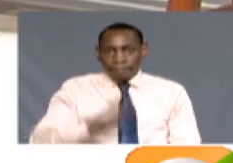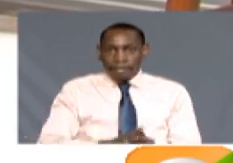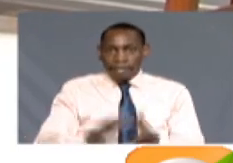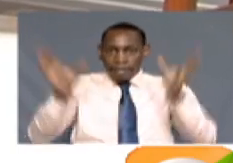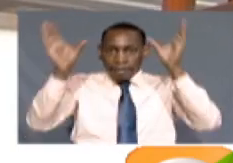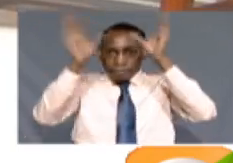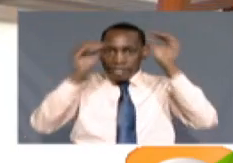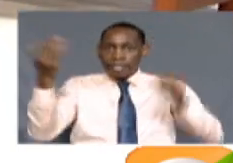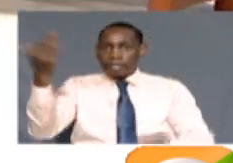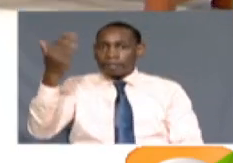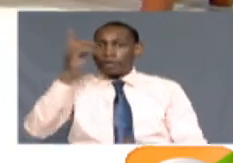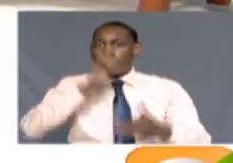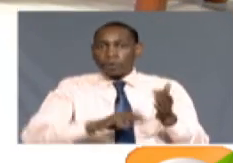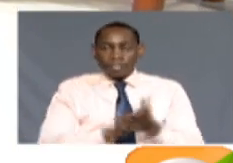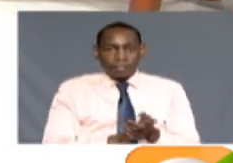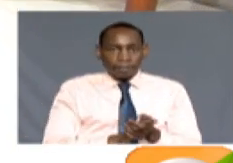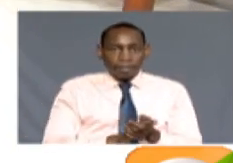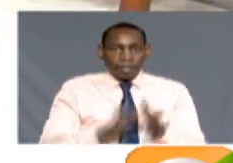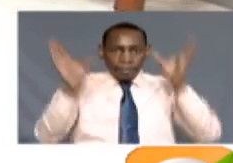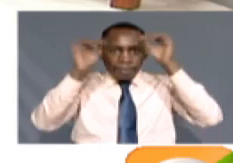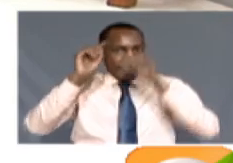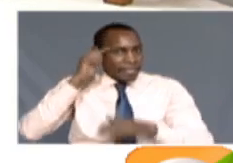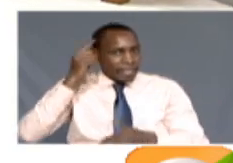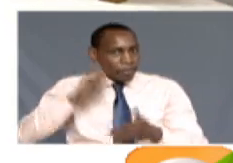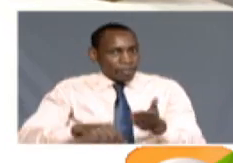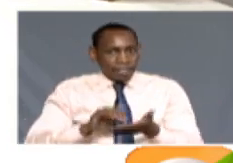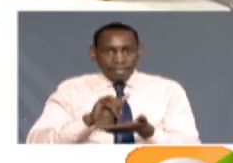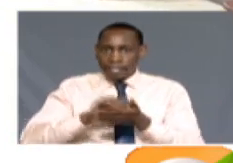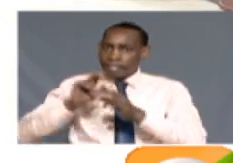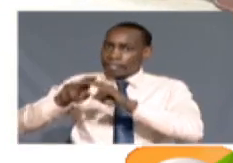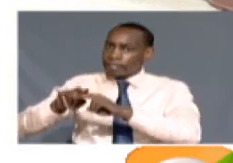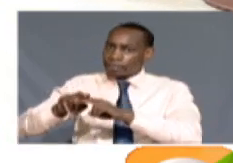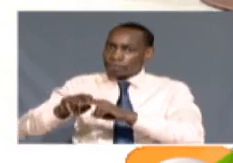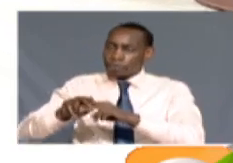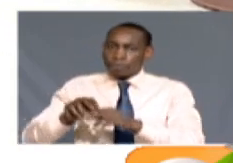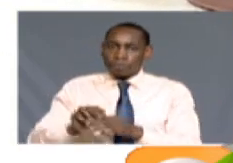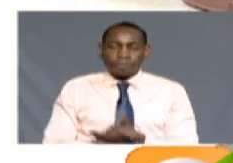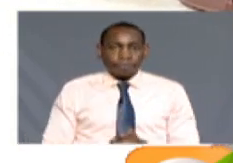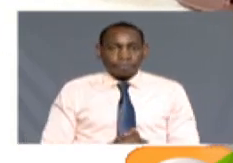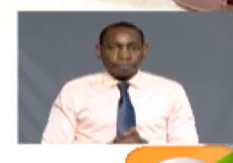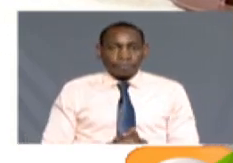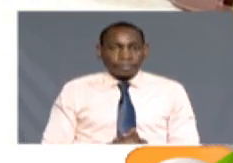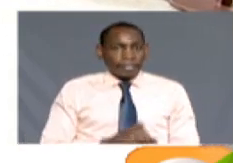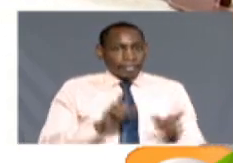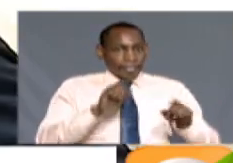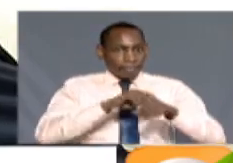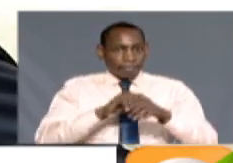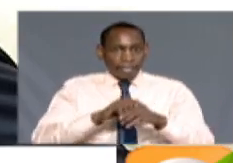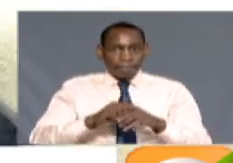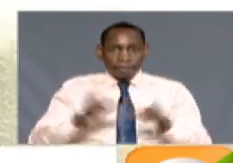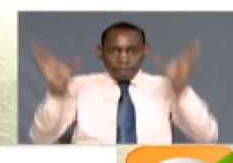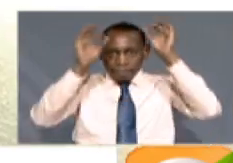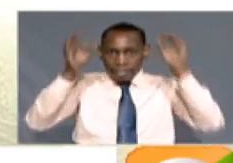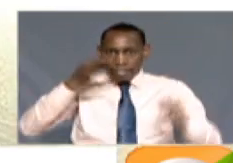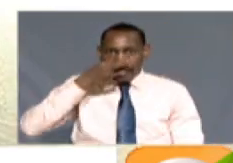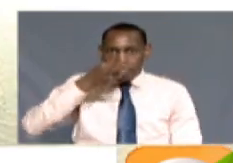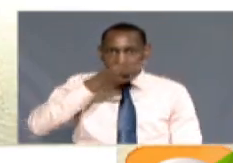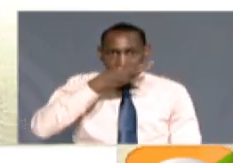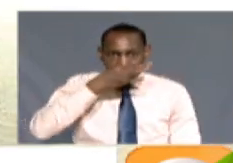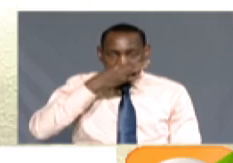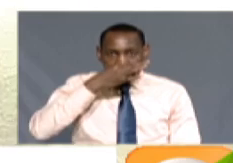stands up? What do you think he's thinking, the one who is sitting down? And when President Kibaki was going, this